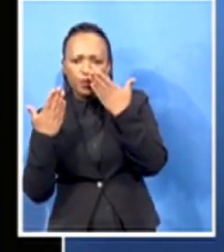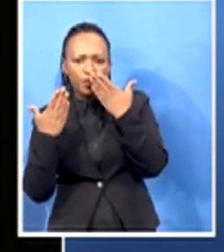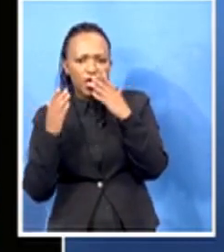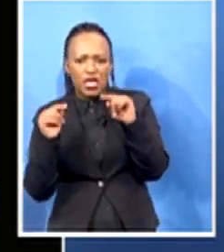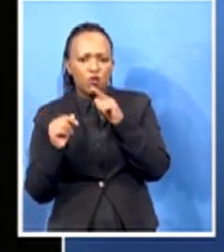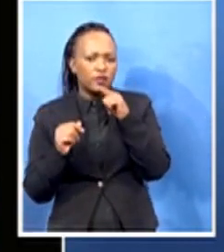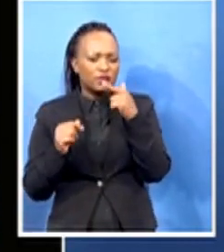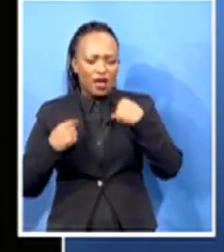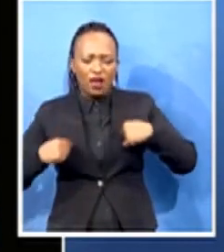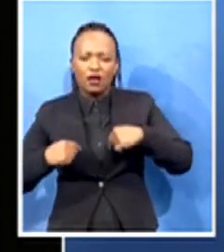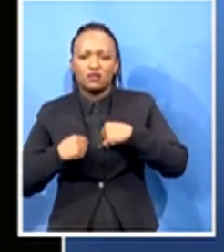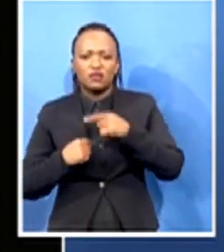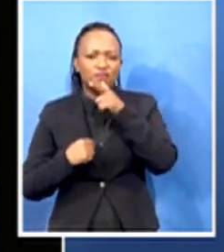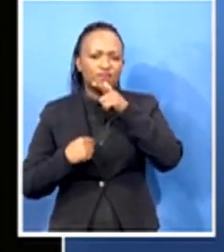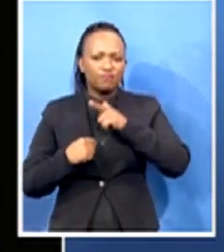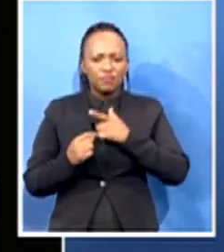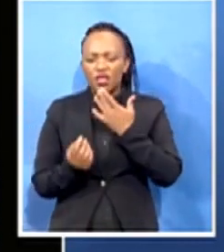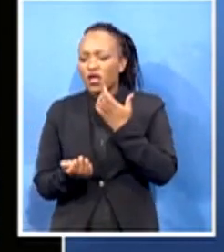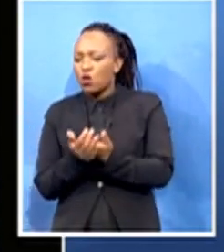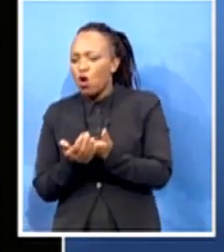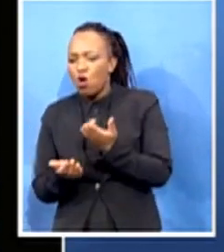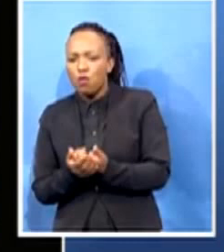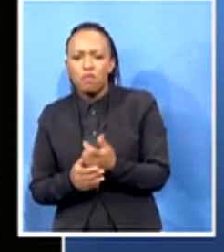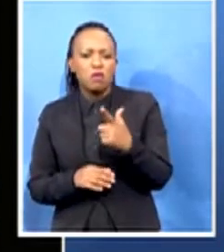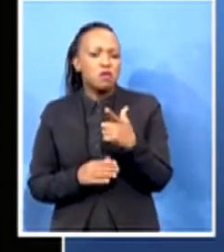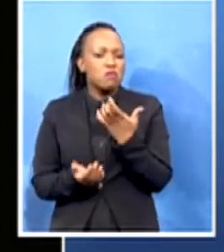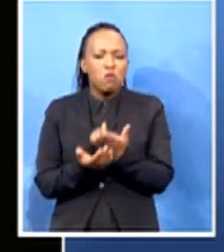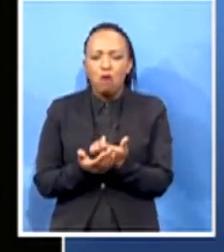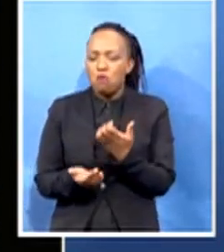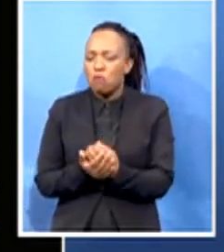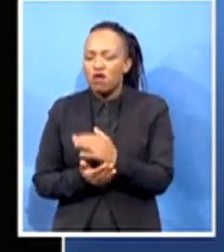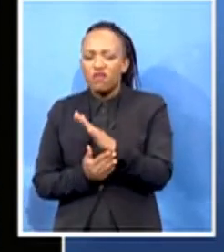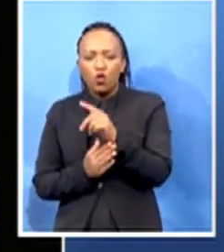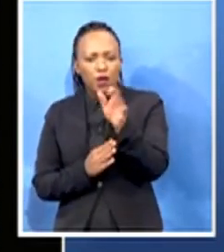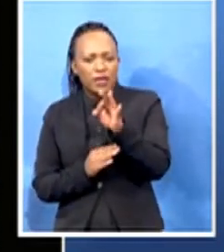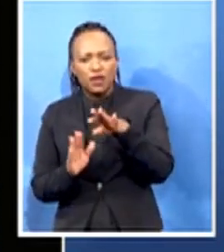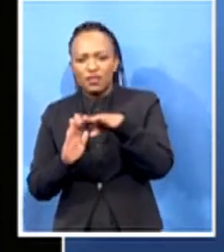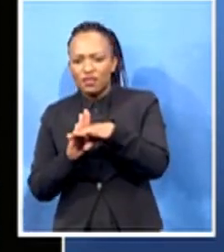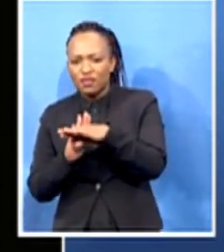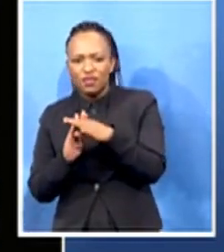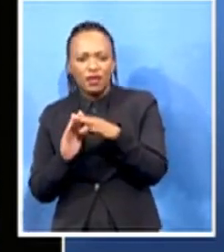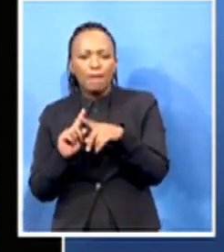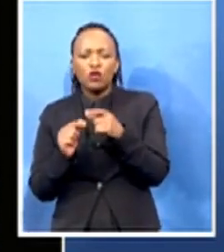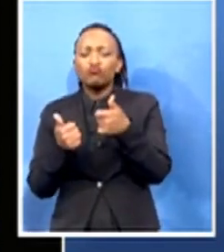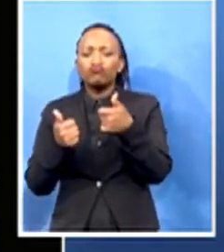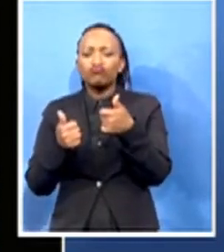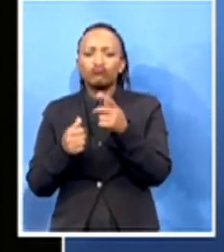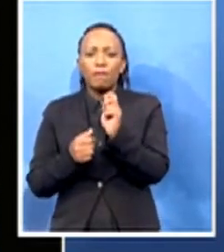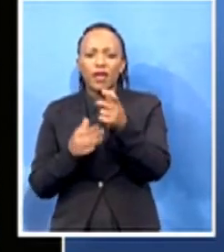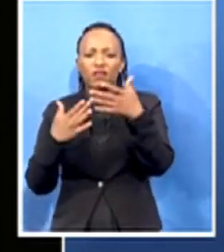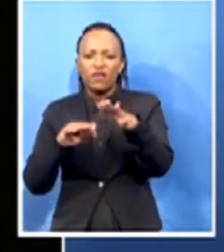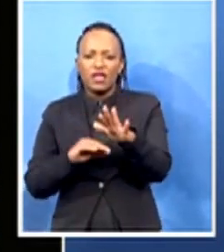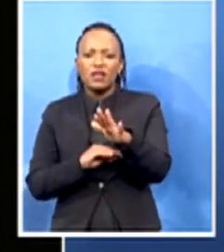and the 51% that you talk about and afford to pay us 7.5 and all these things, you go to the big